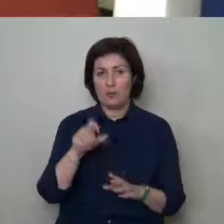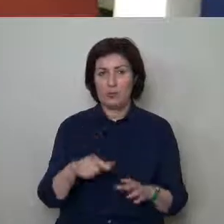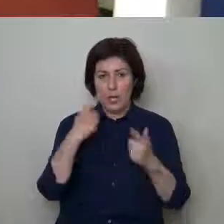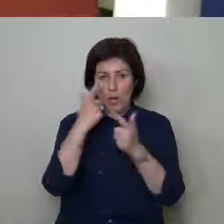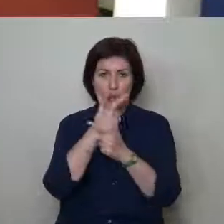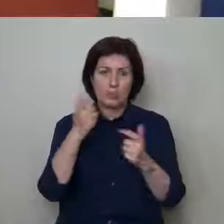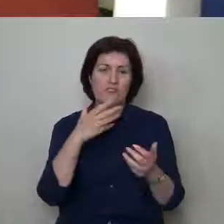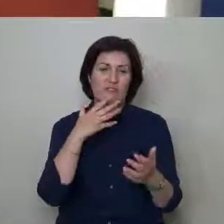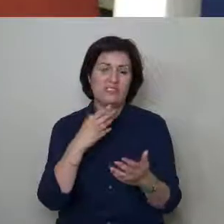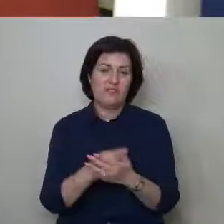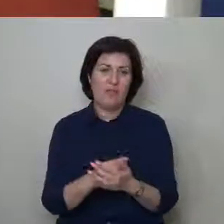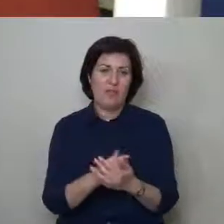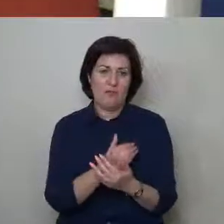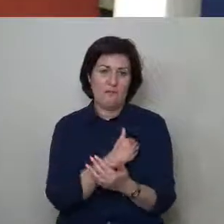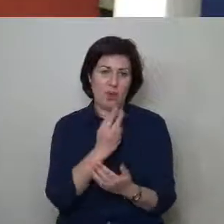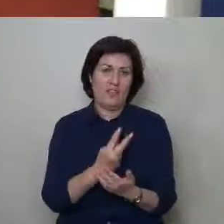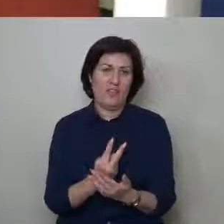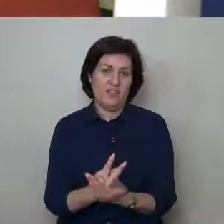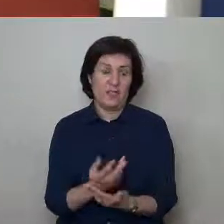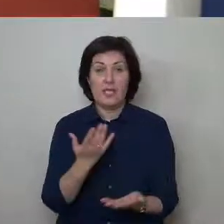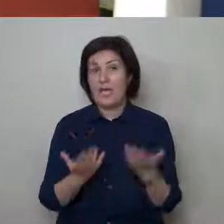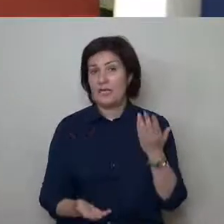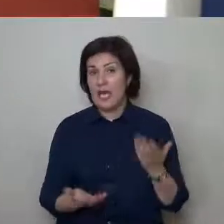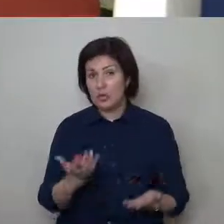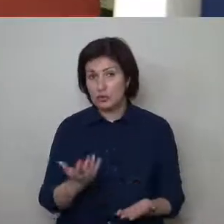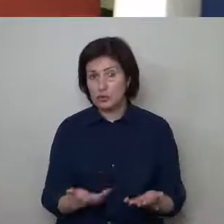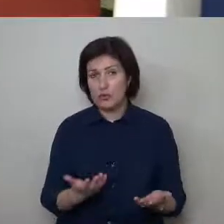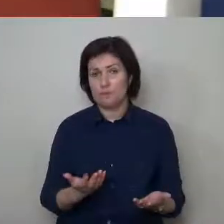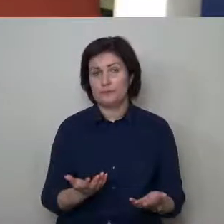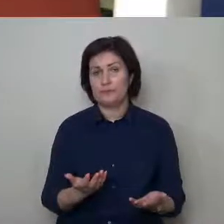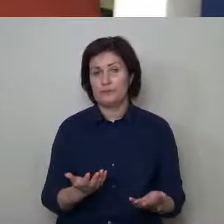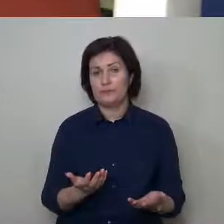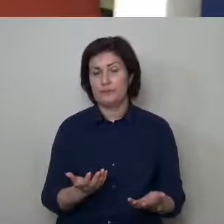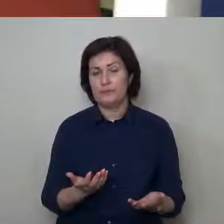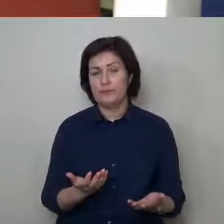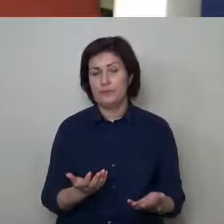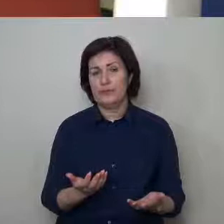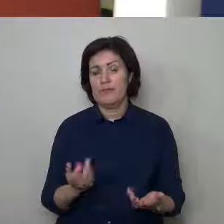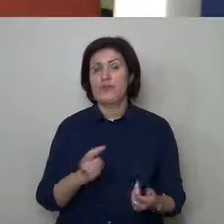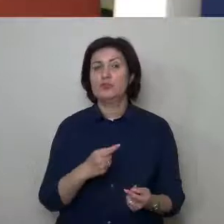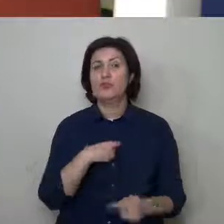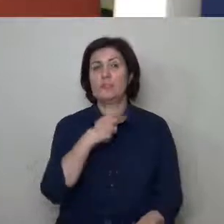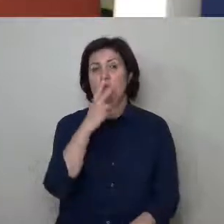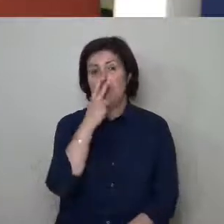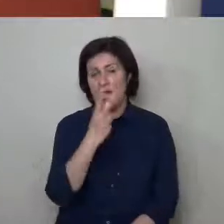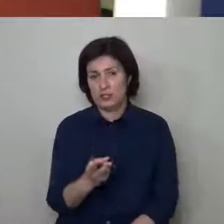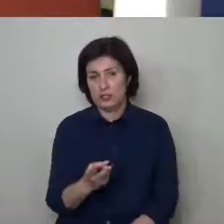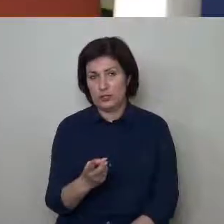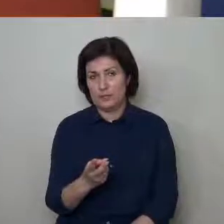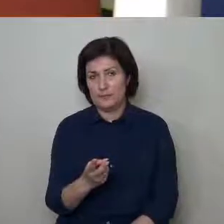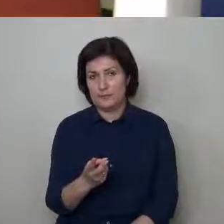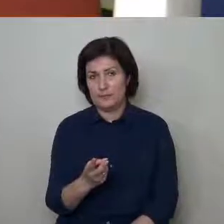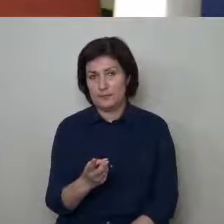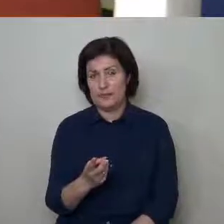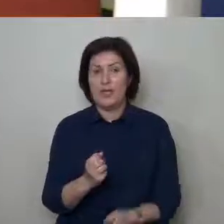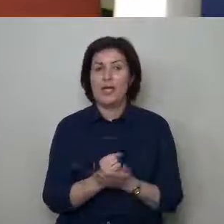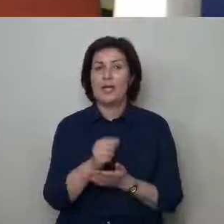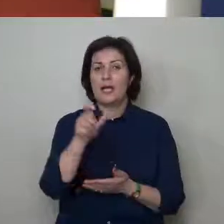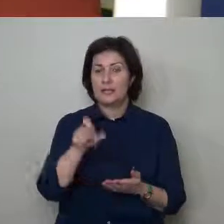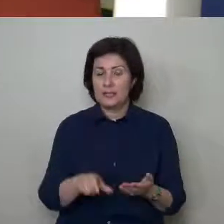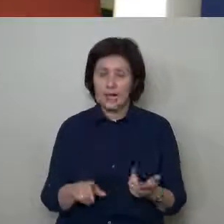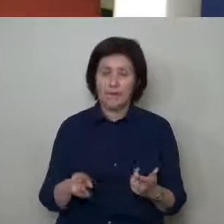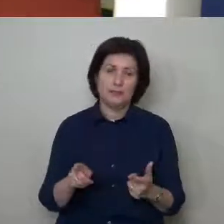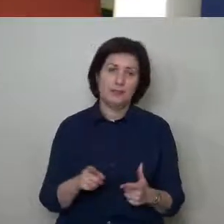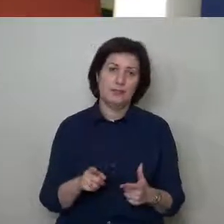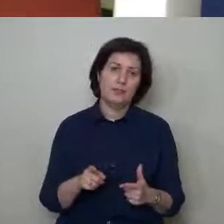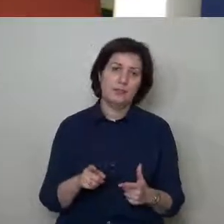not cover a situation when the voter discloses or publicly reveals one's vote.